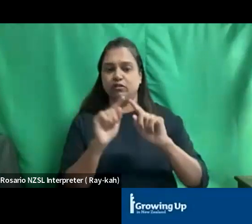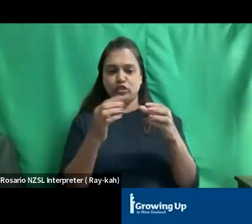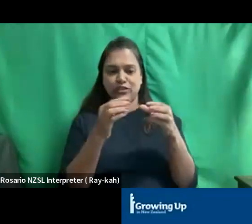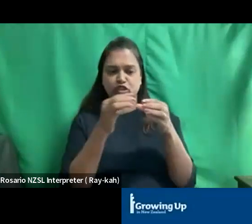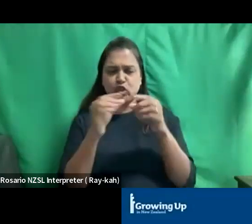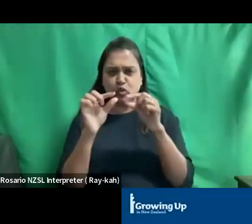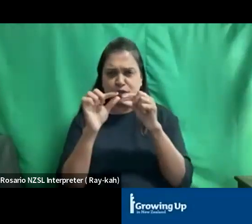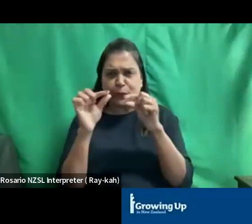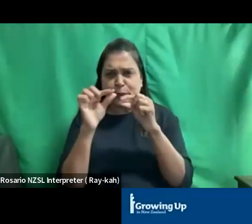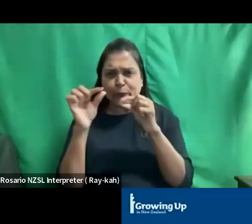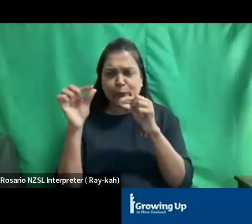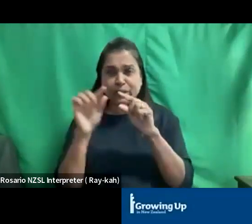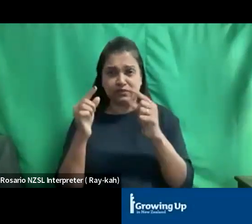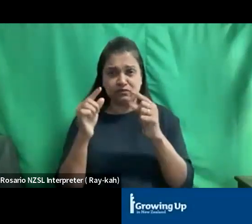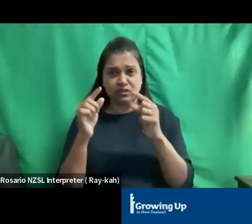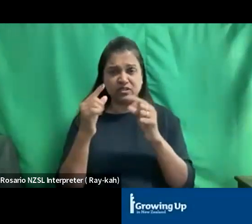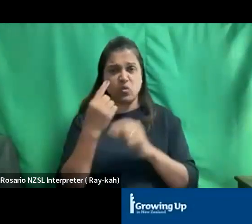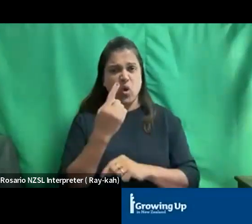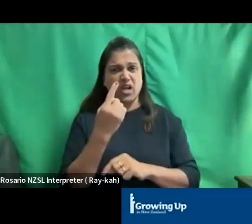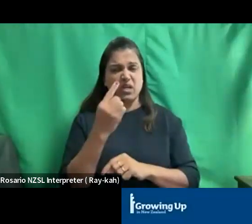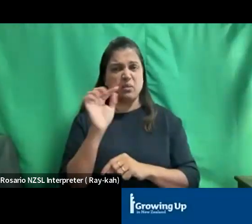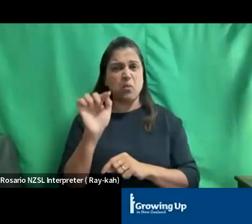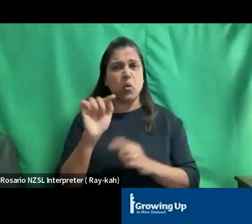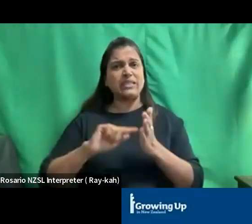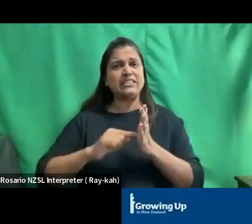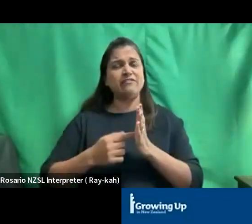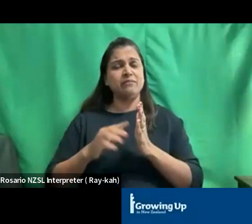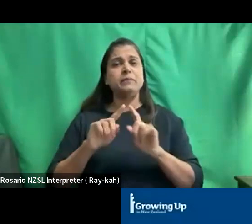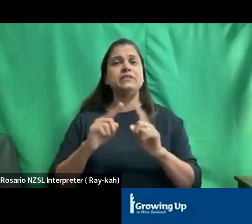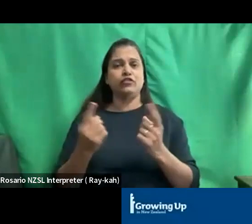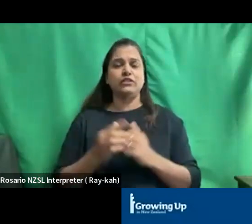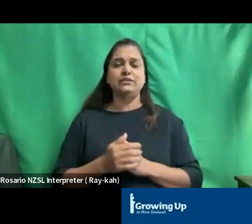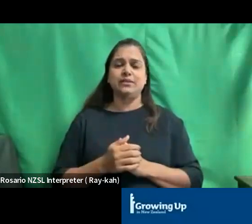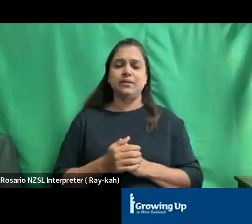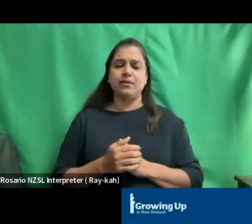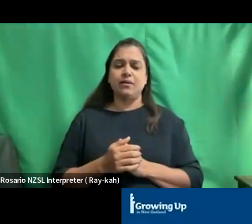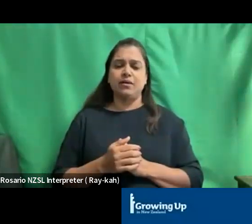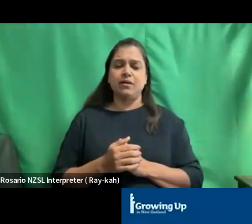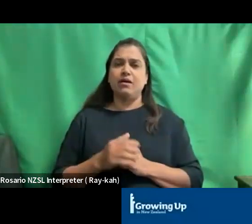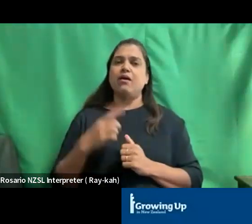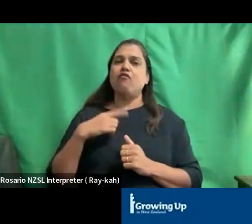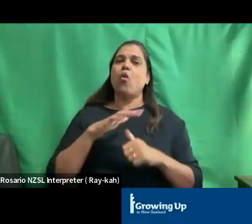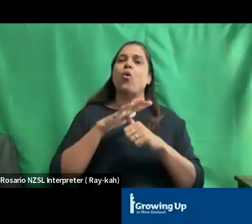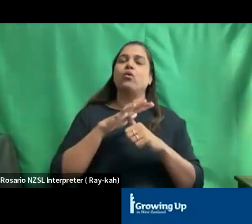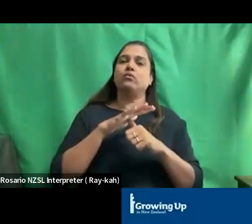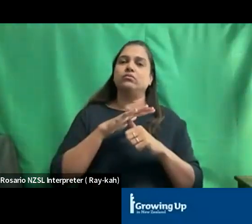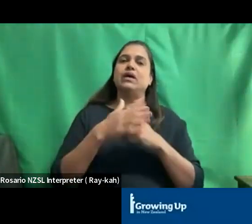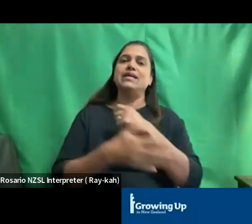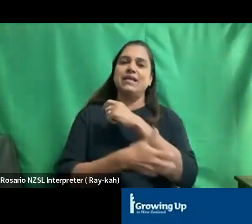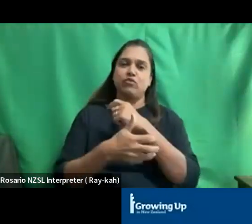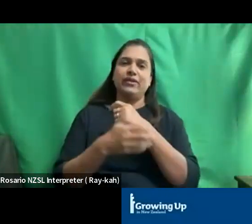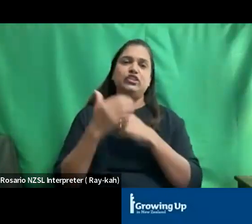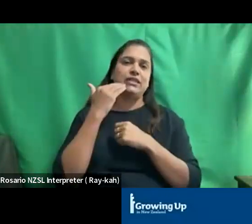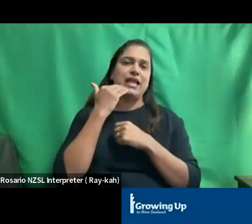our young people really showed very consistent scores across those deprivation and ethnicity